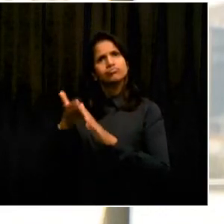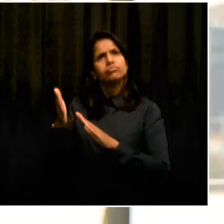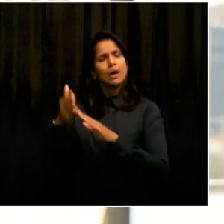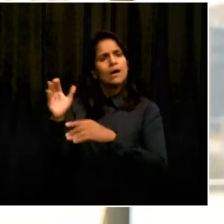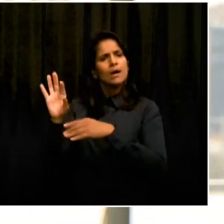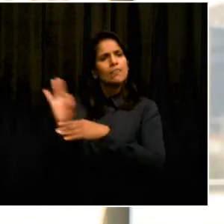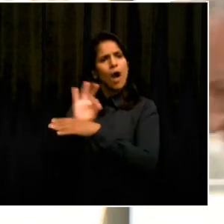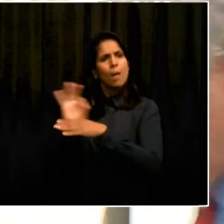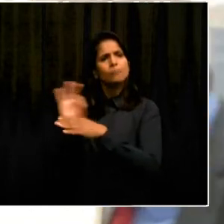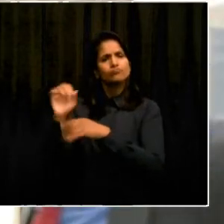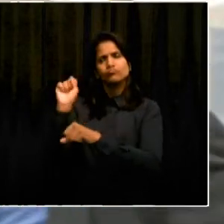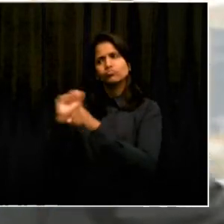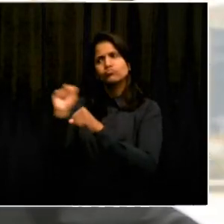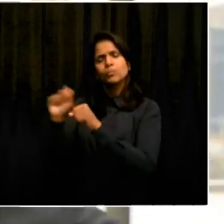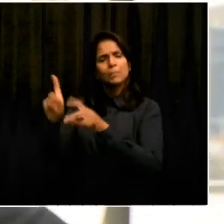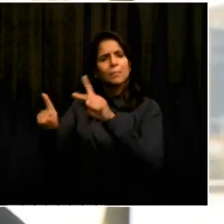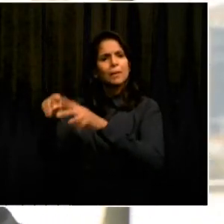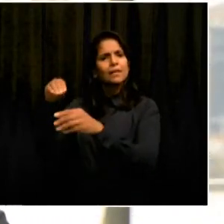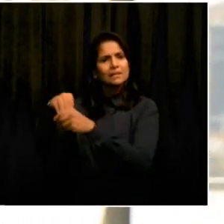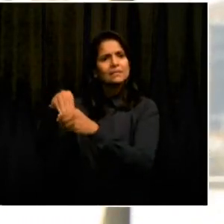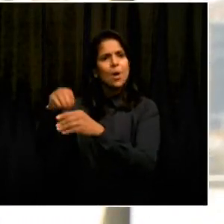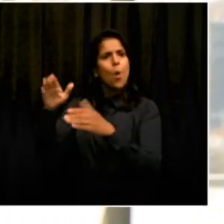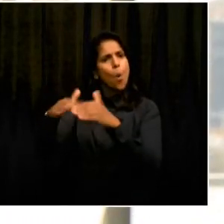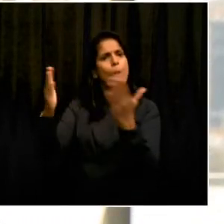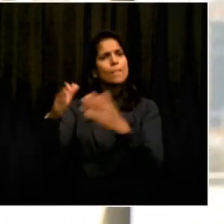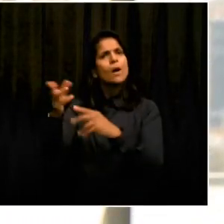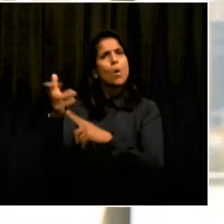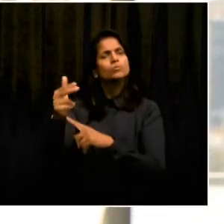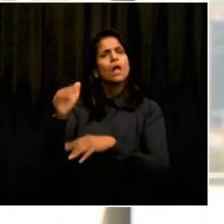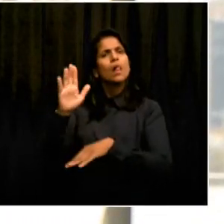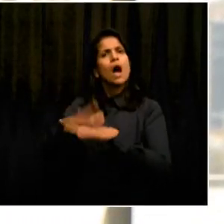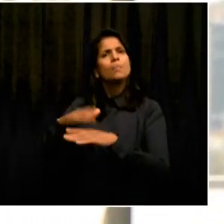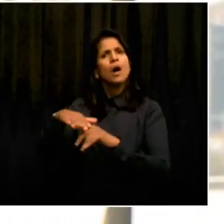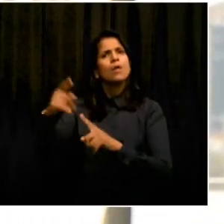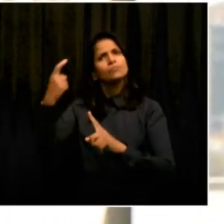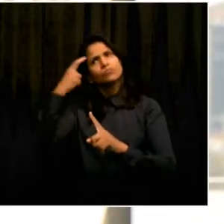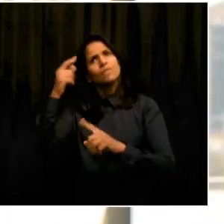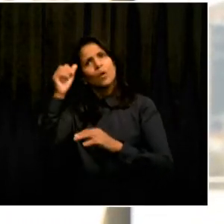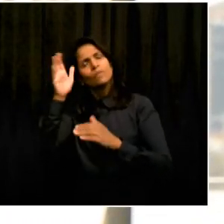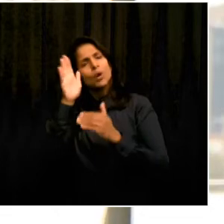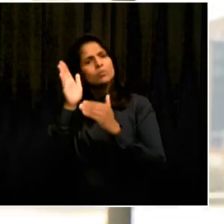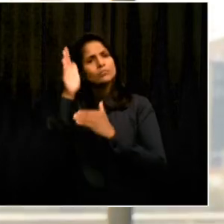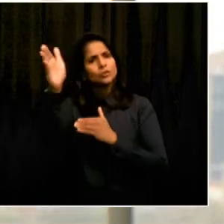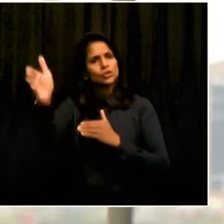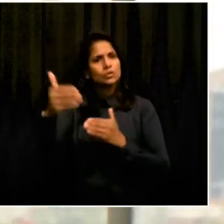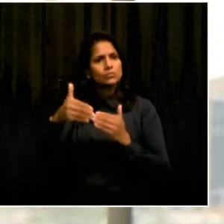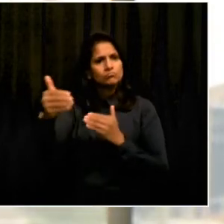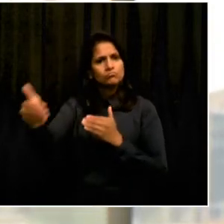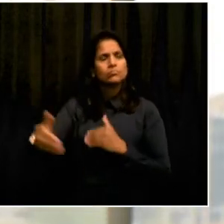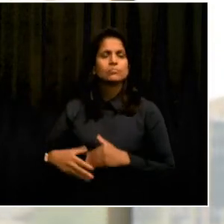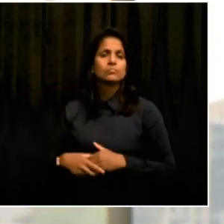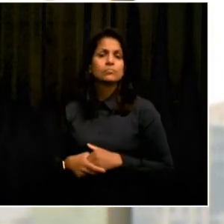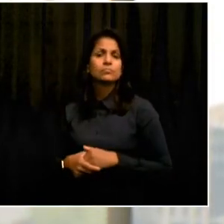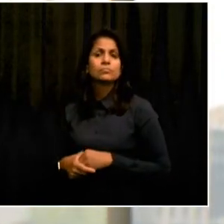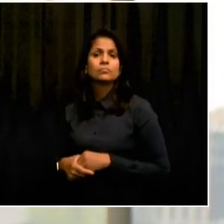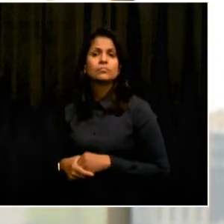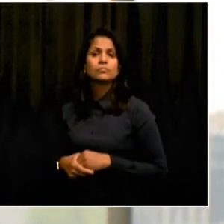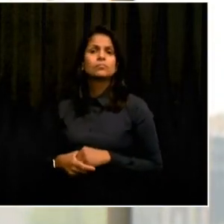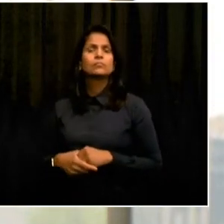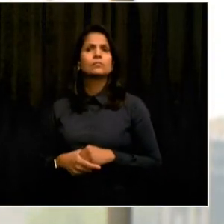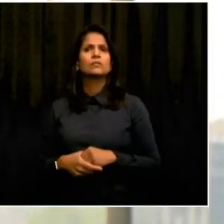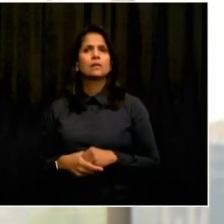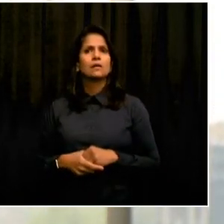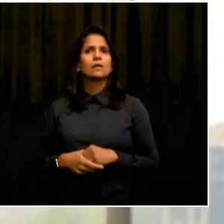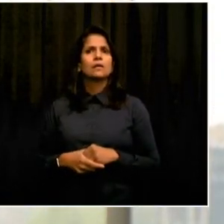And then the second question is, this is great to do these press conferences in person. Will you be doing them daily moving forward? We're going to have to